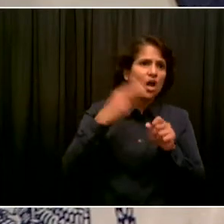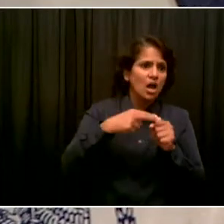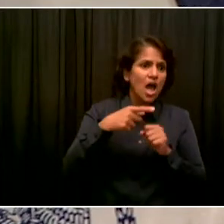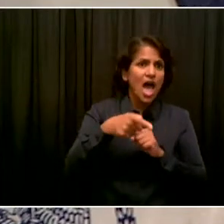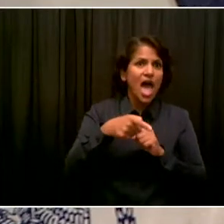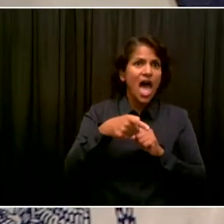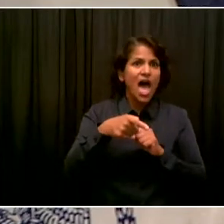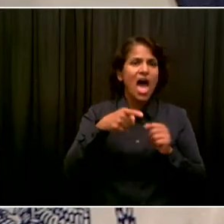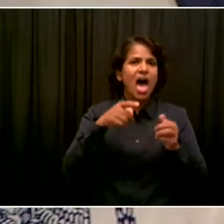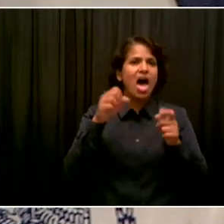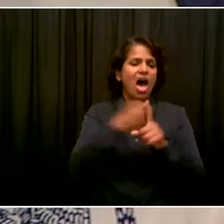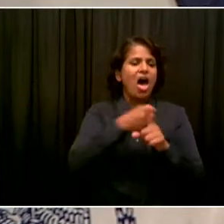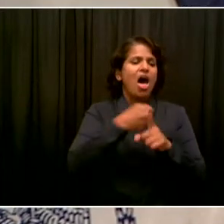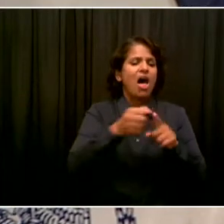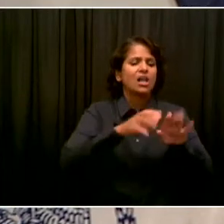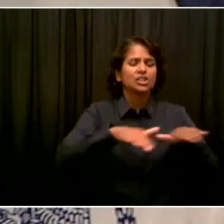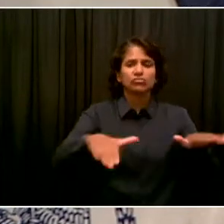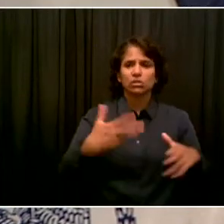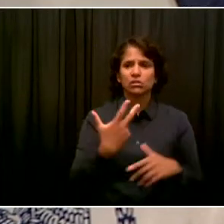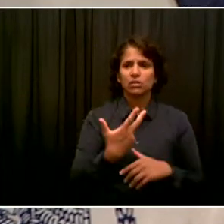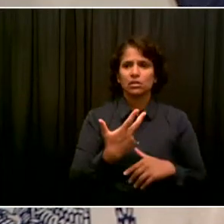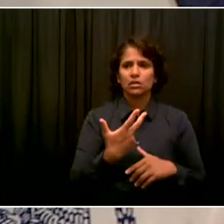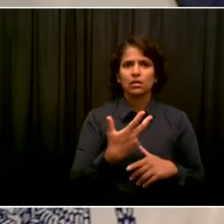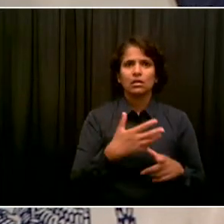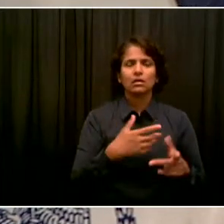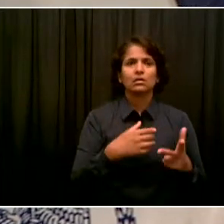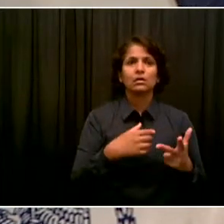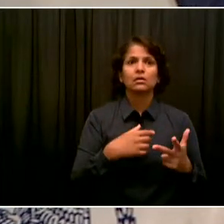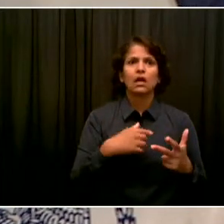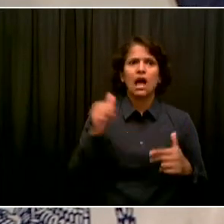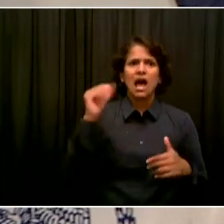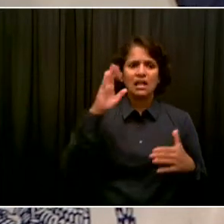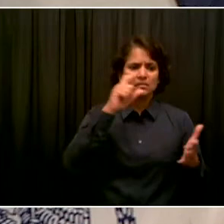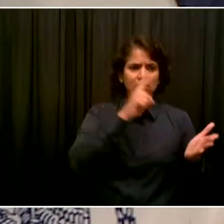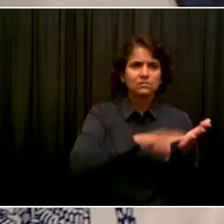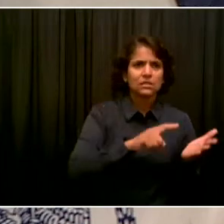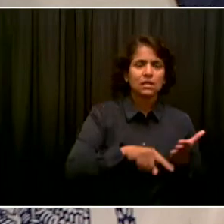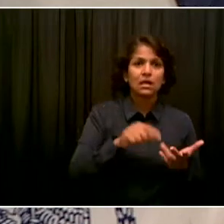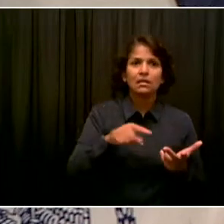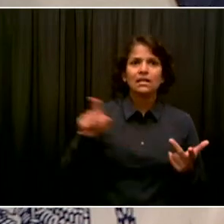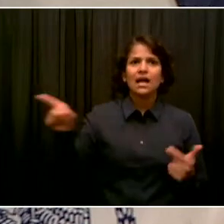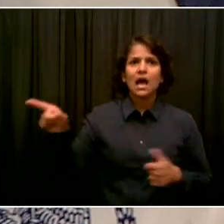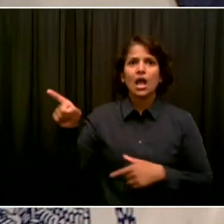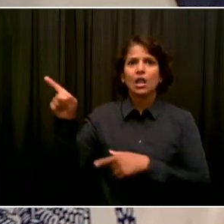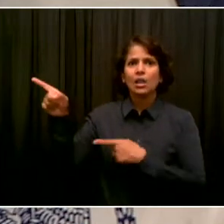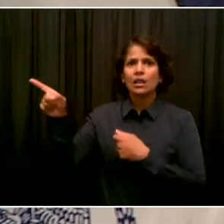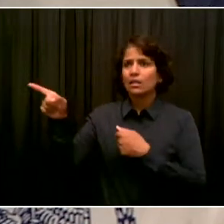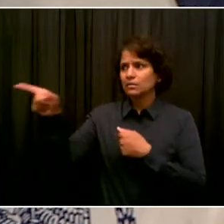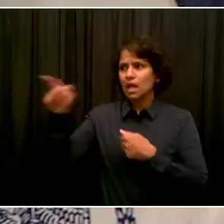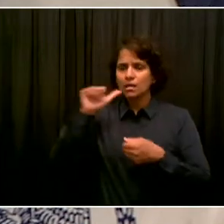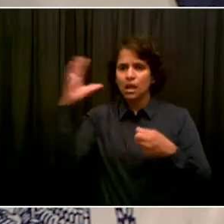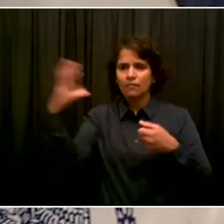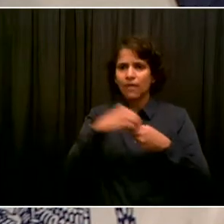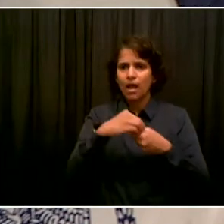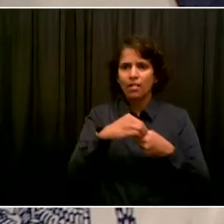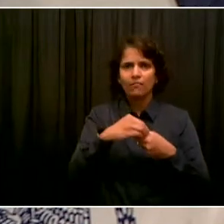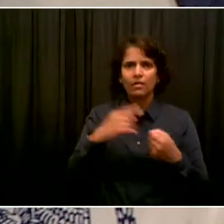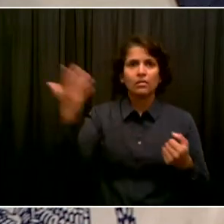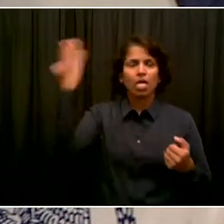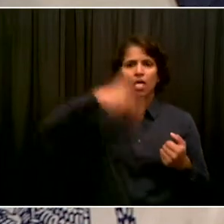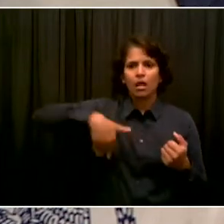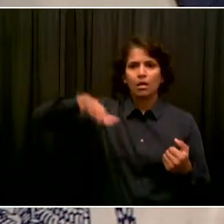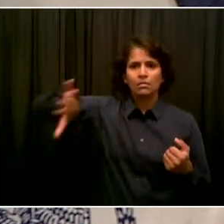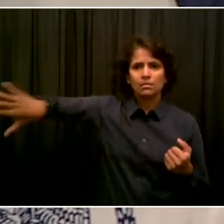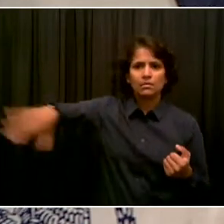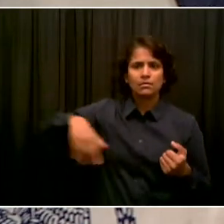It's just not part of the equation when the investigation happens. It happens later, and it's horrible and it's tragic. But that said, even though we've seen that kind of thing,